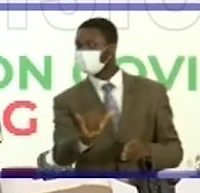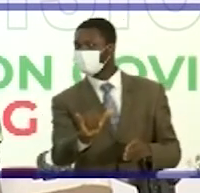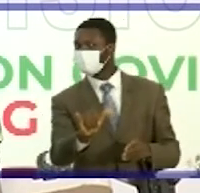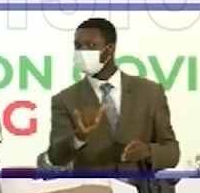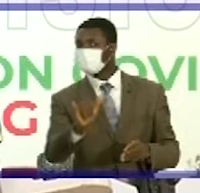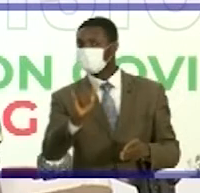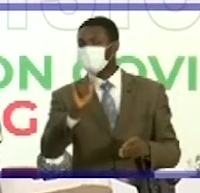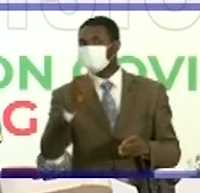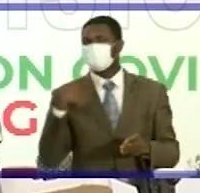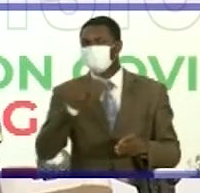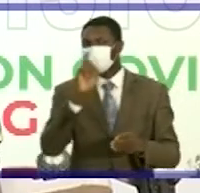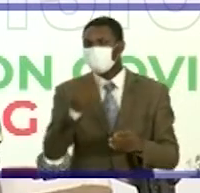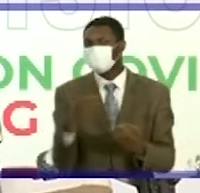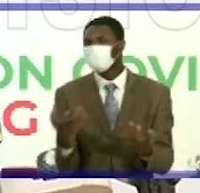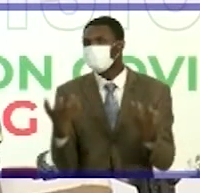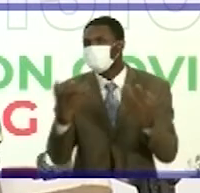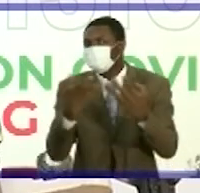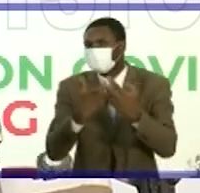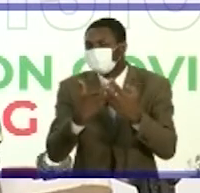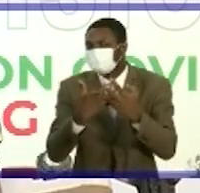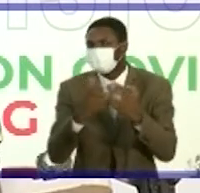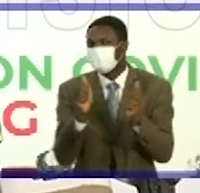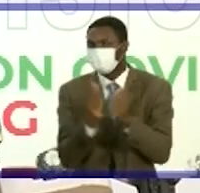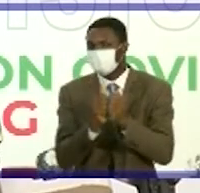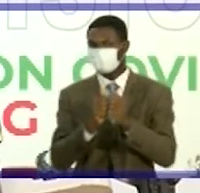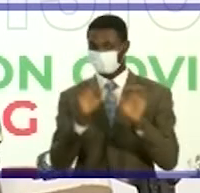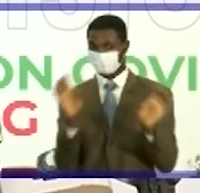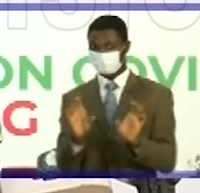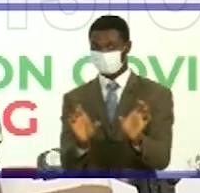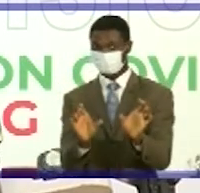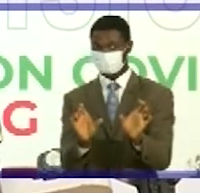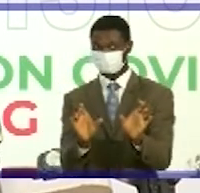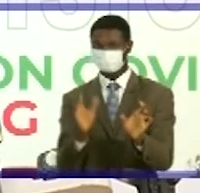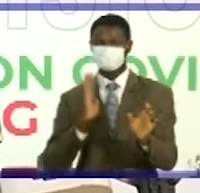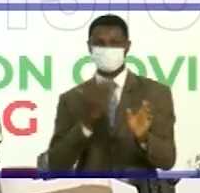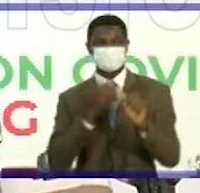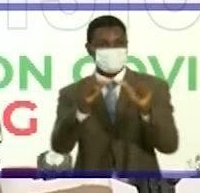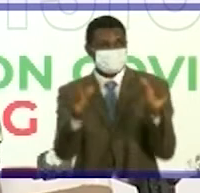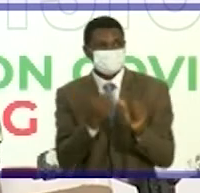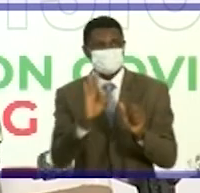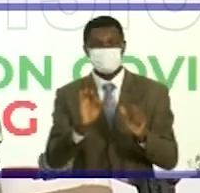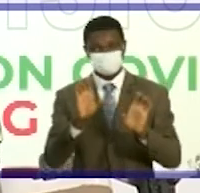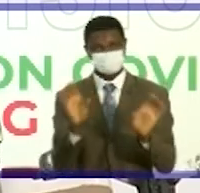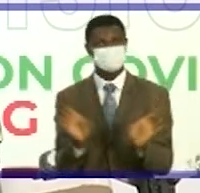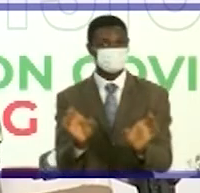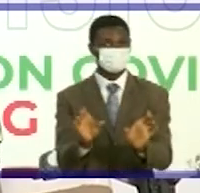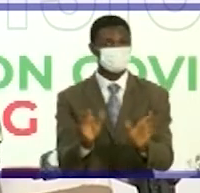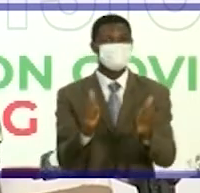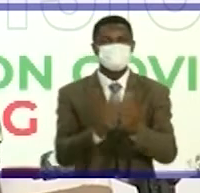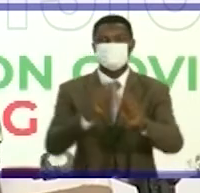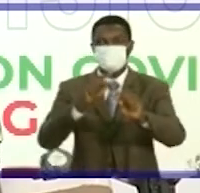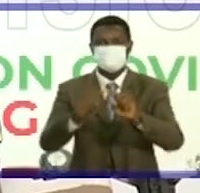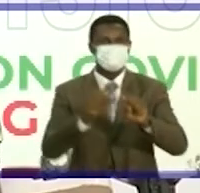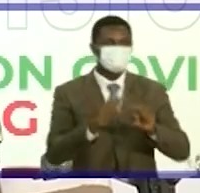Within the space where we operate, within our area of operations, we've got all kinds of